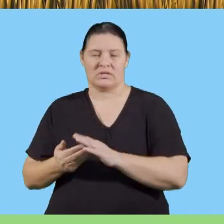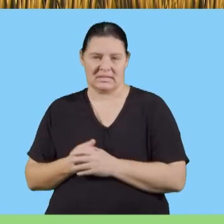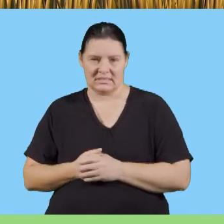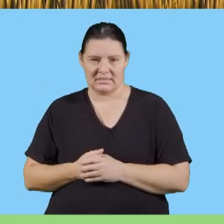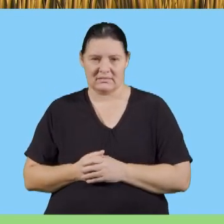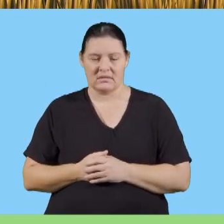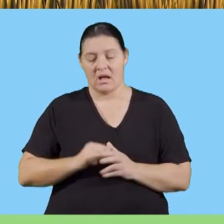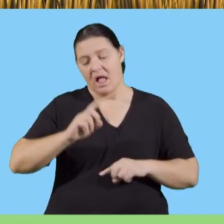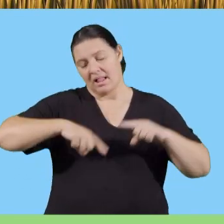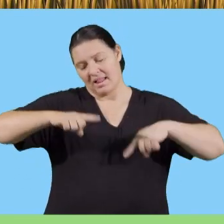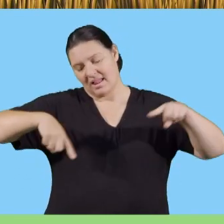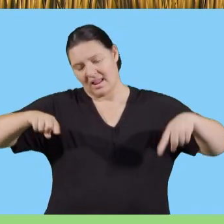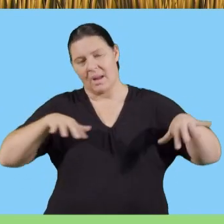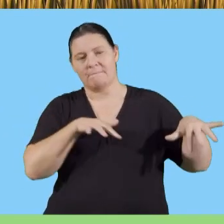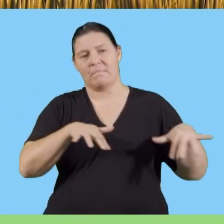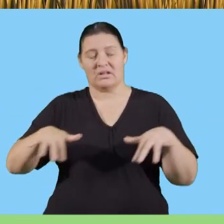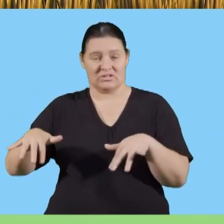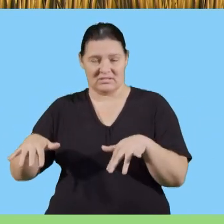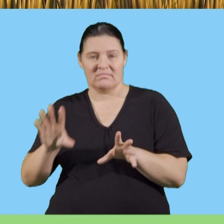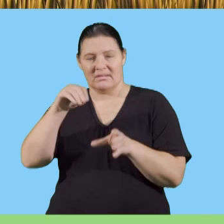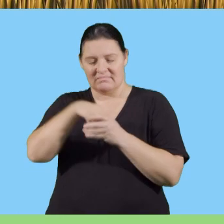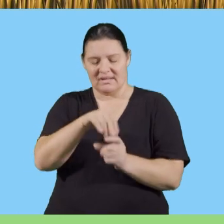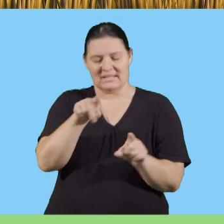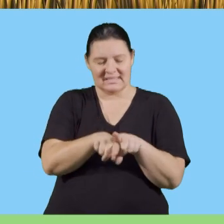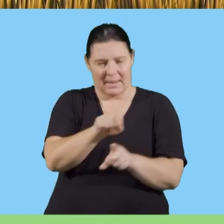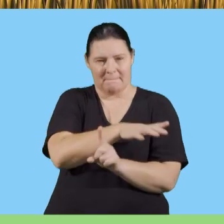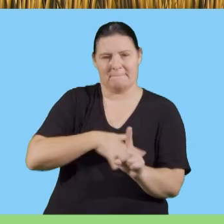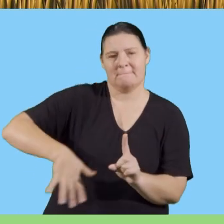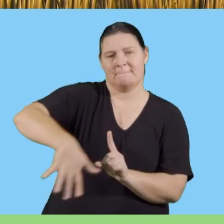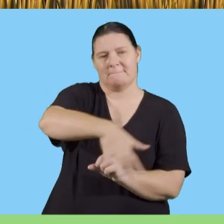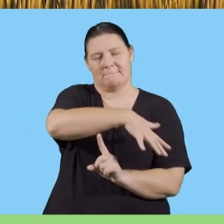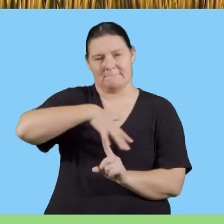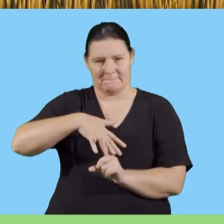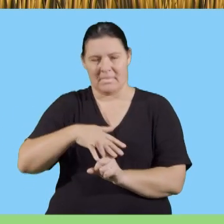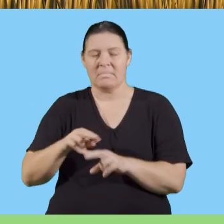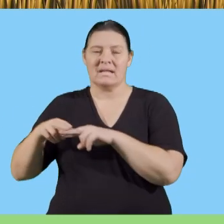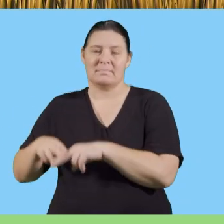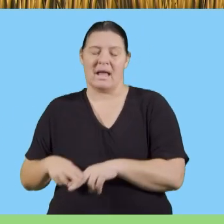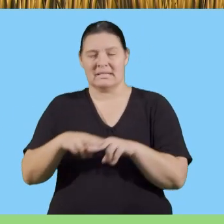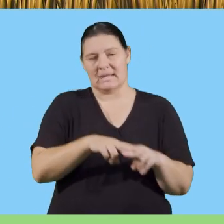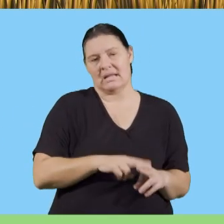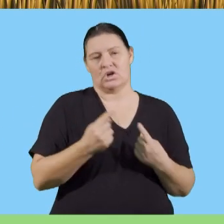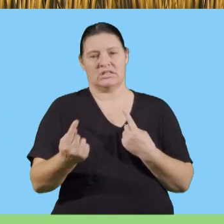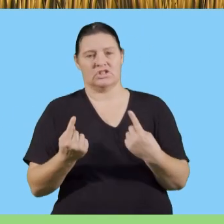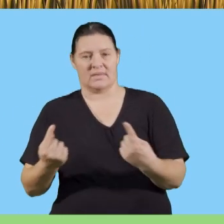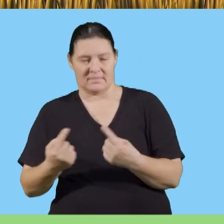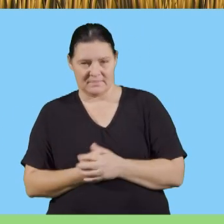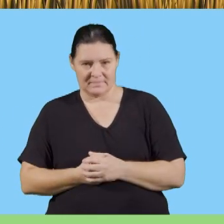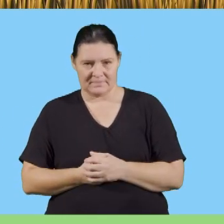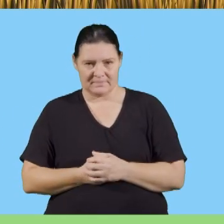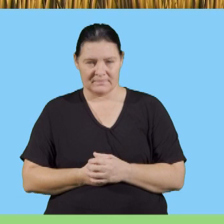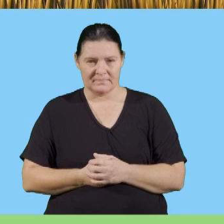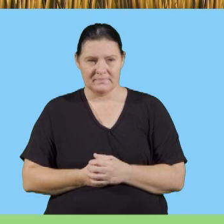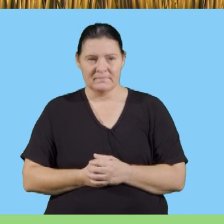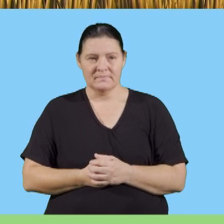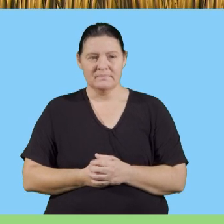and they are interdependent on each other. For example, in the community alongside, you will